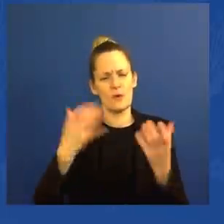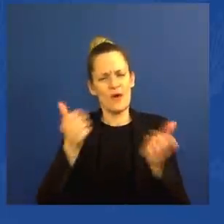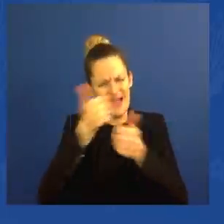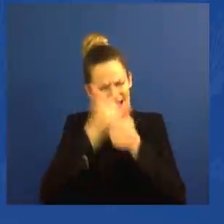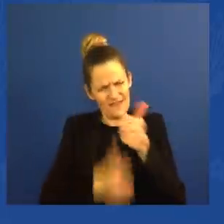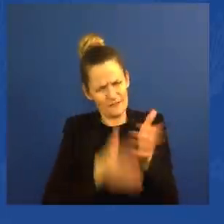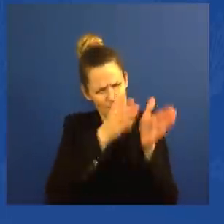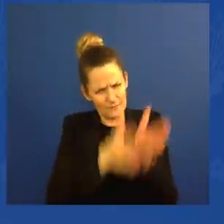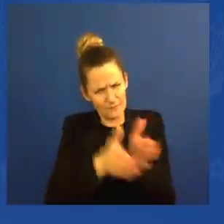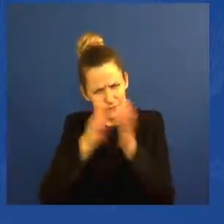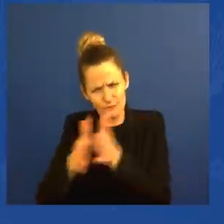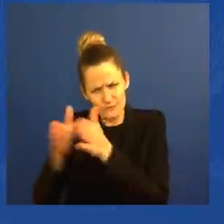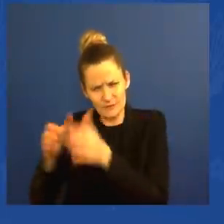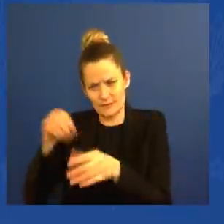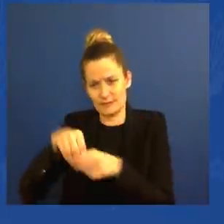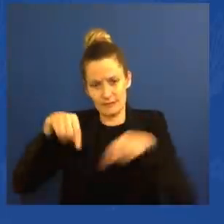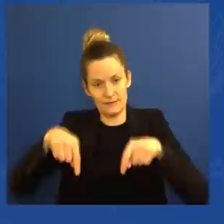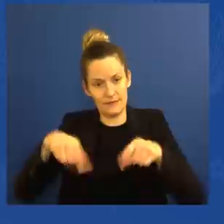So not only